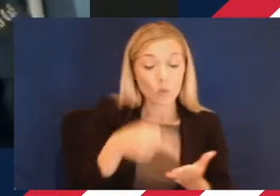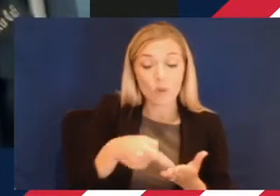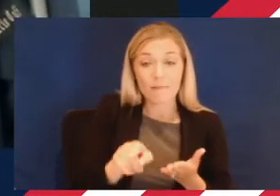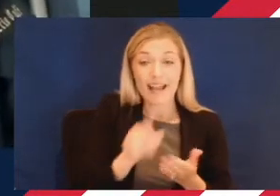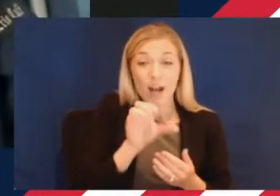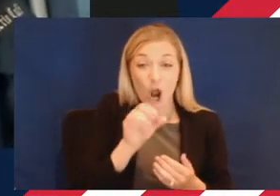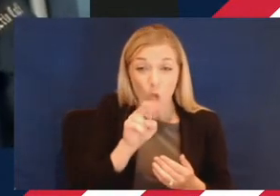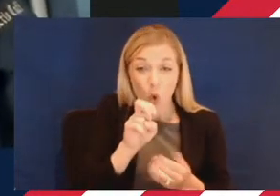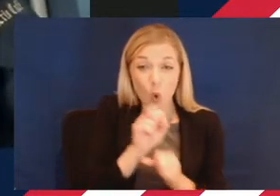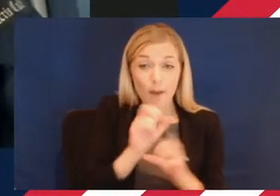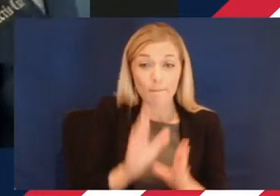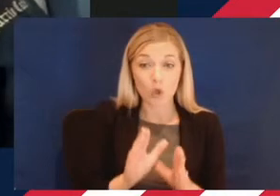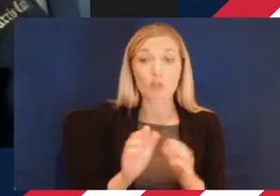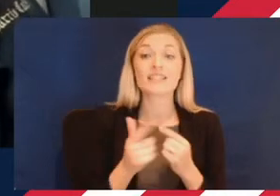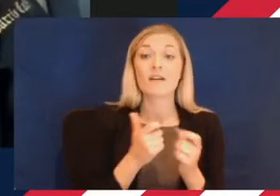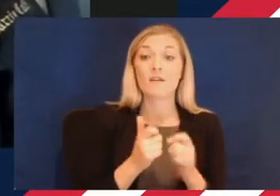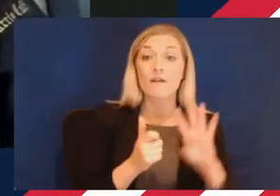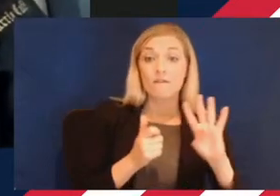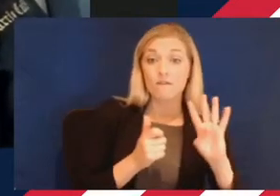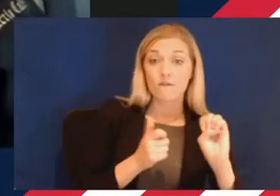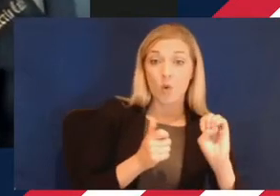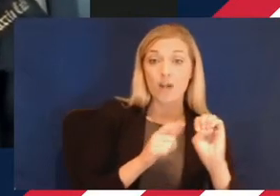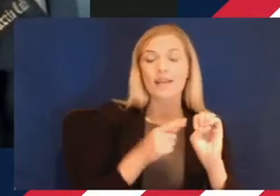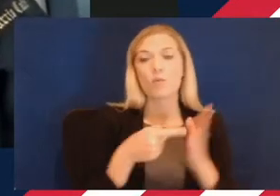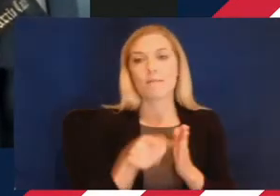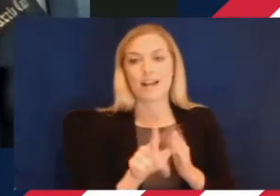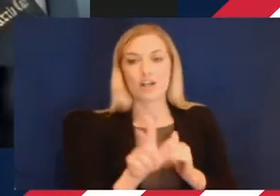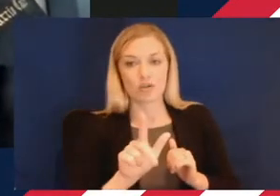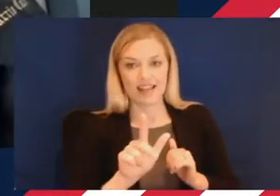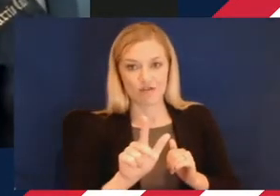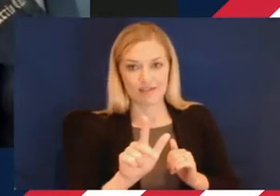23. And then we went to work.